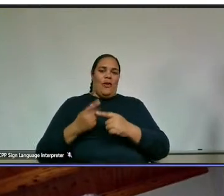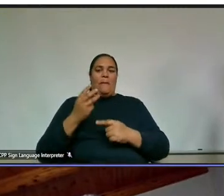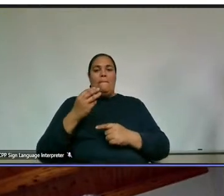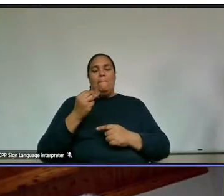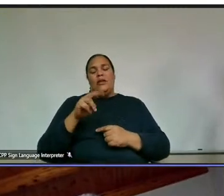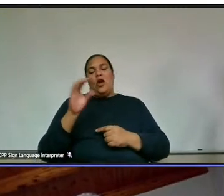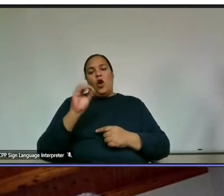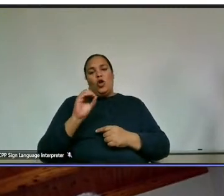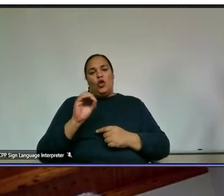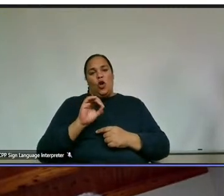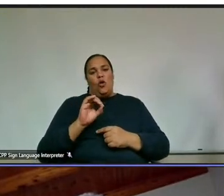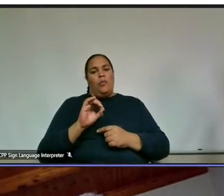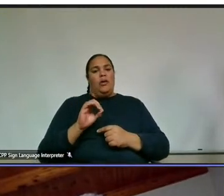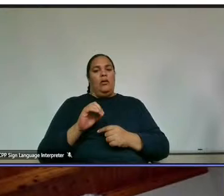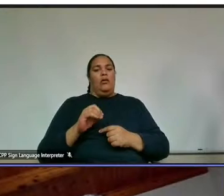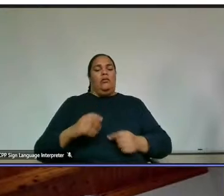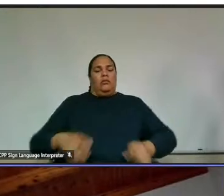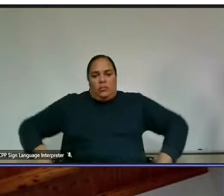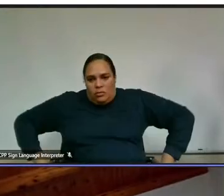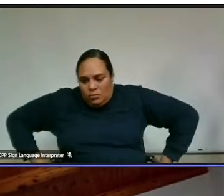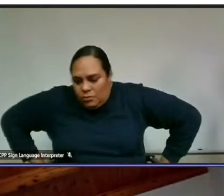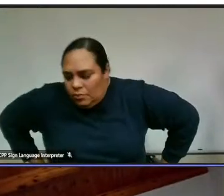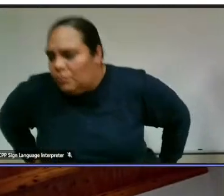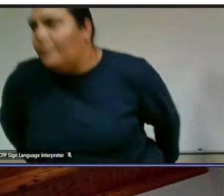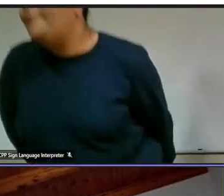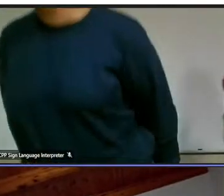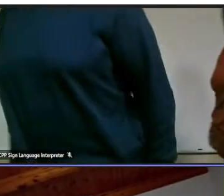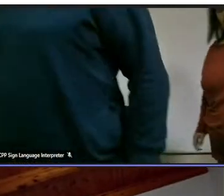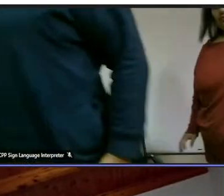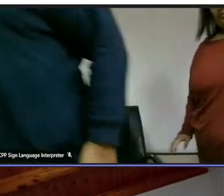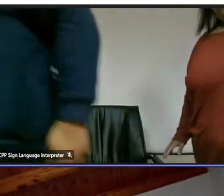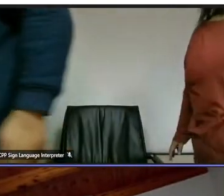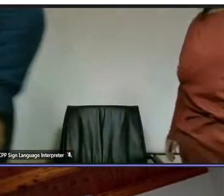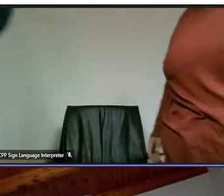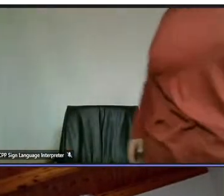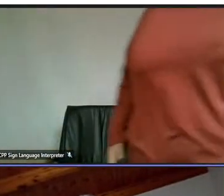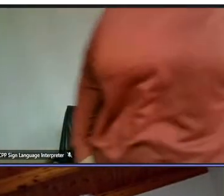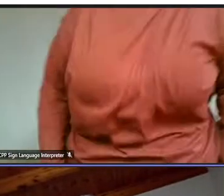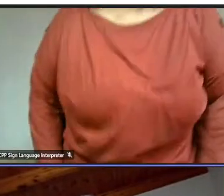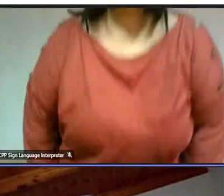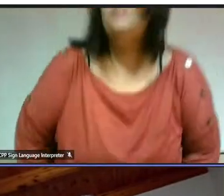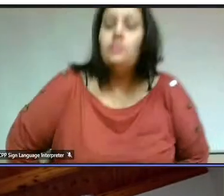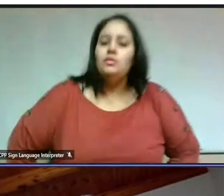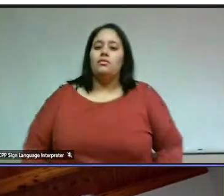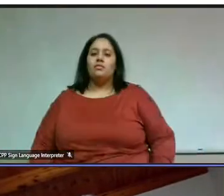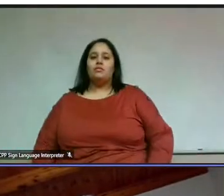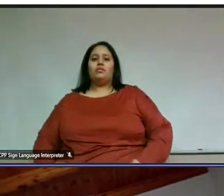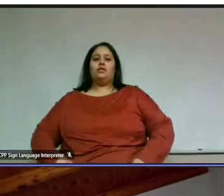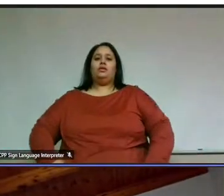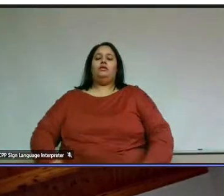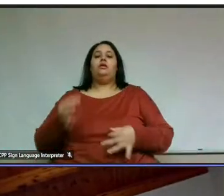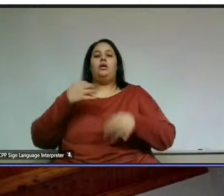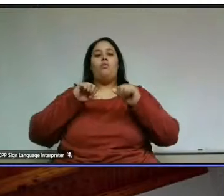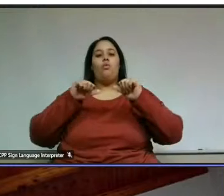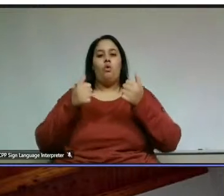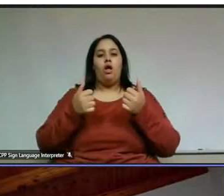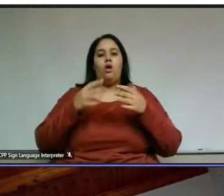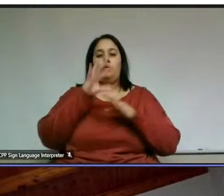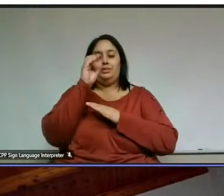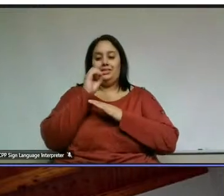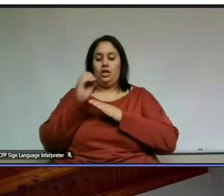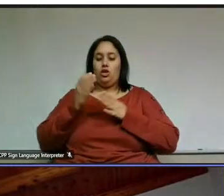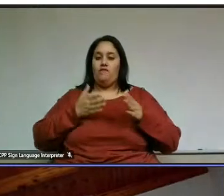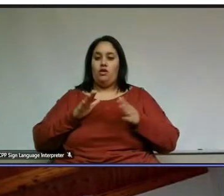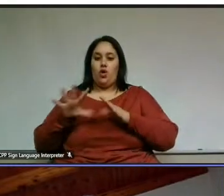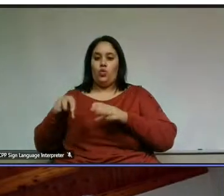October actually just, Mr. Rasmus just actually put that together very well in terms of the percentage of roads that sits